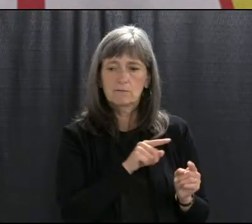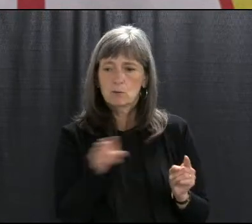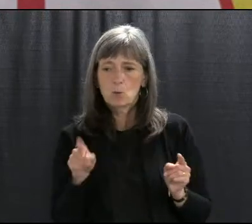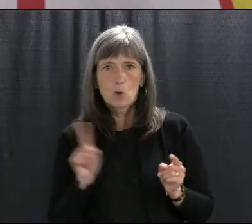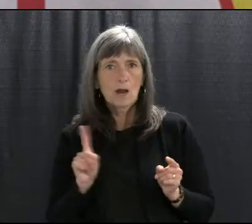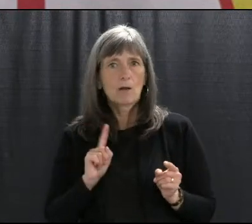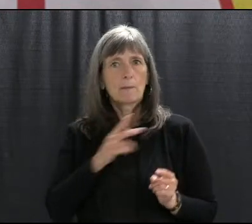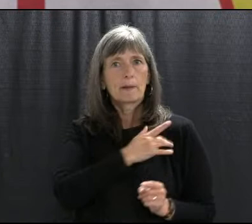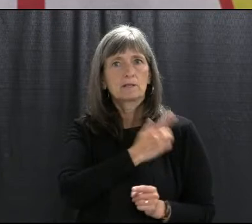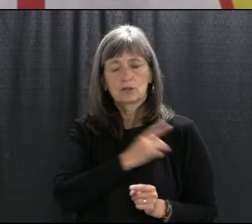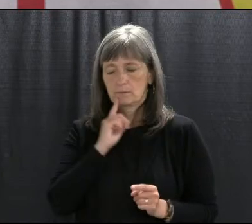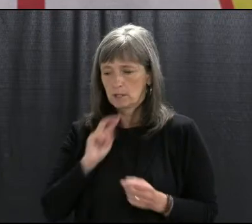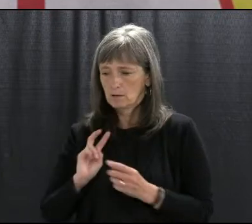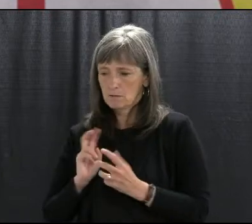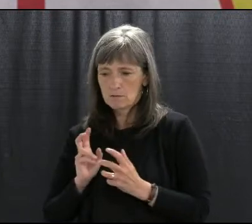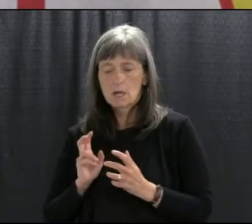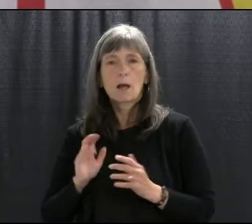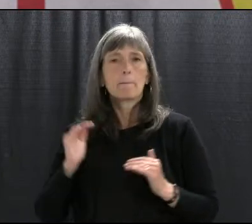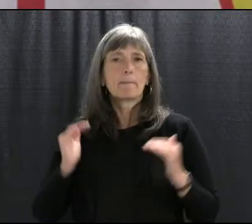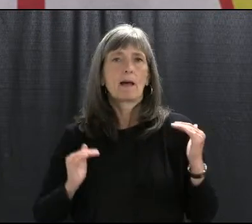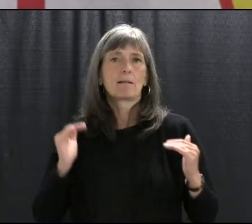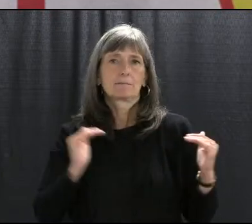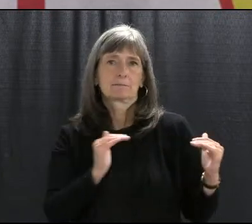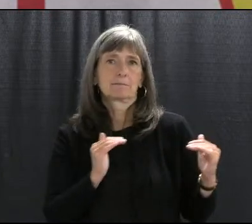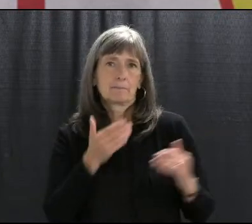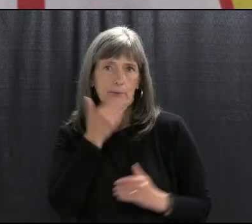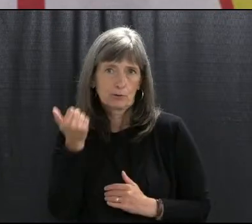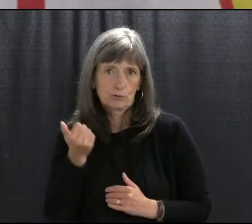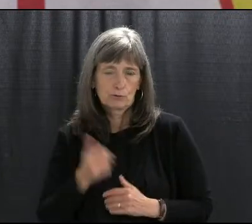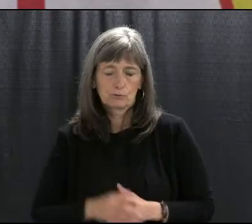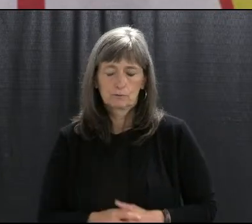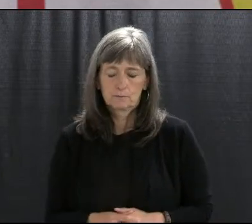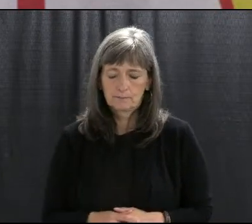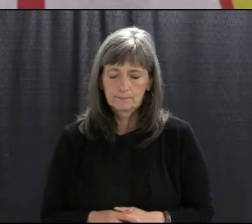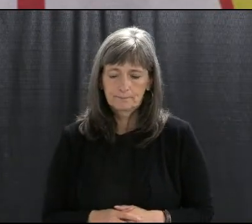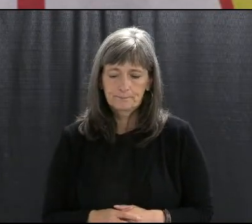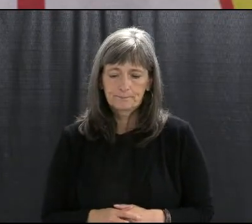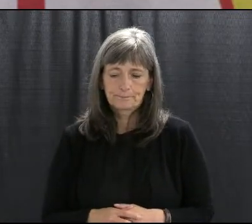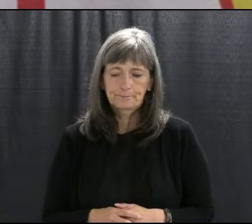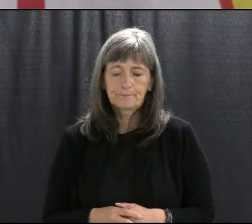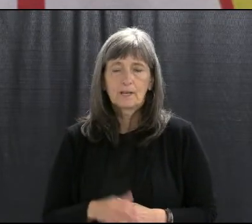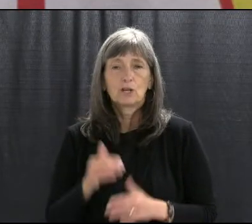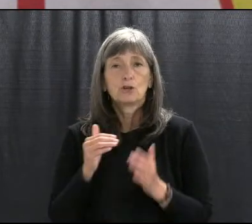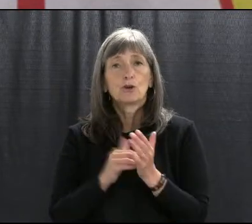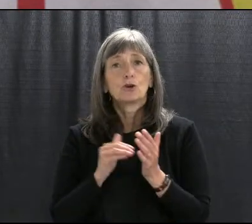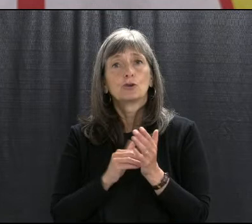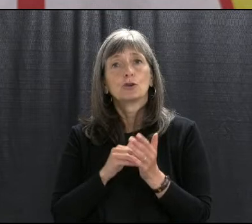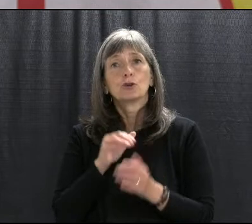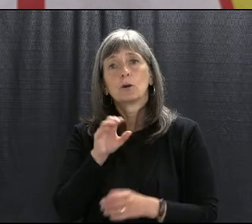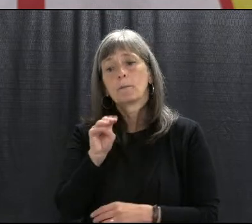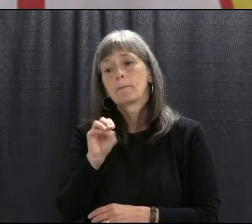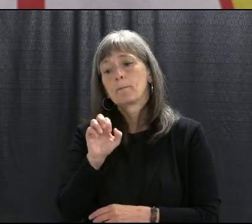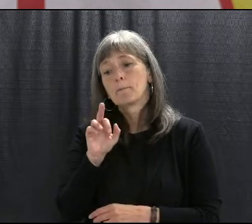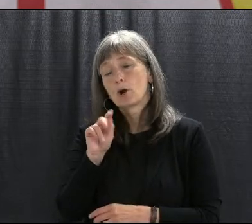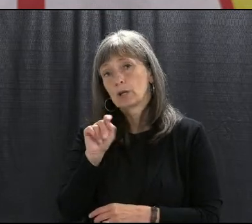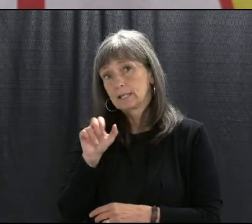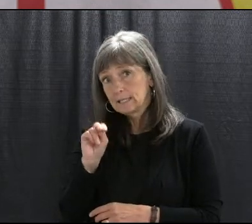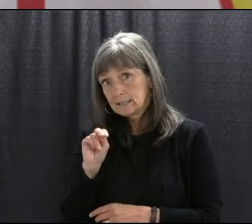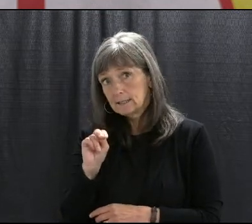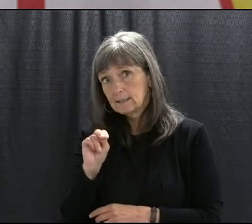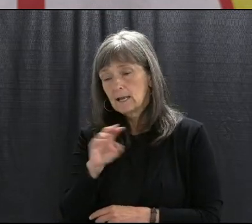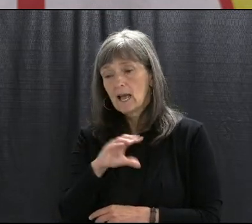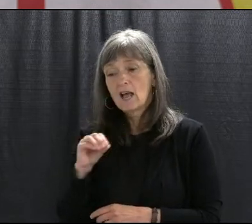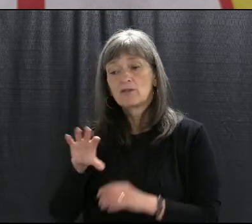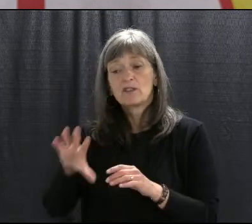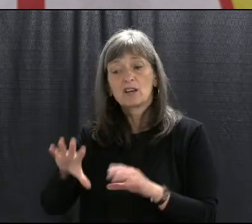surgical backlog. And the work of Dr. Martin and